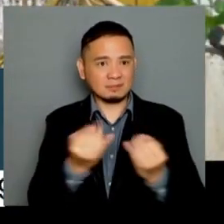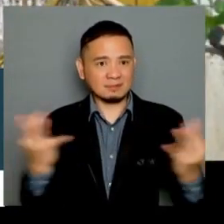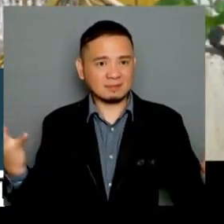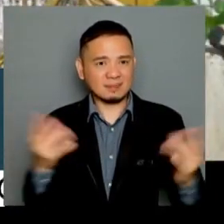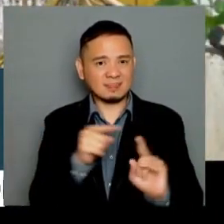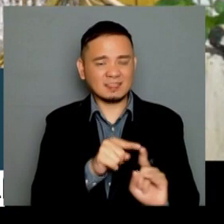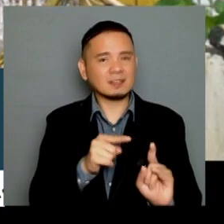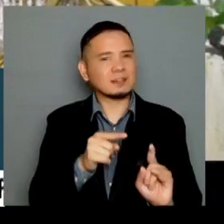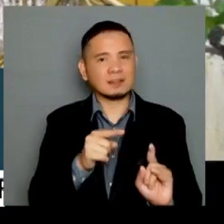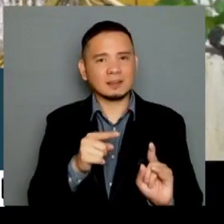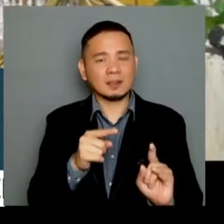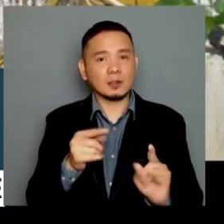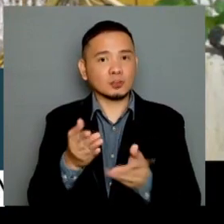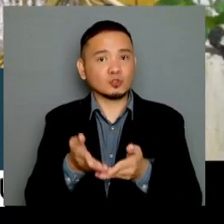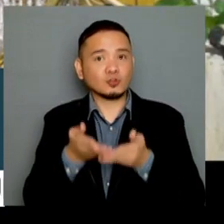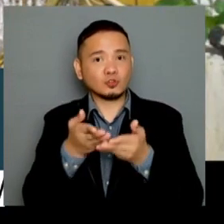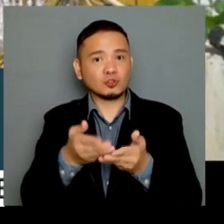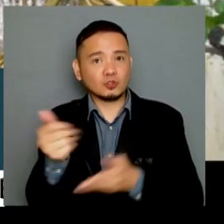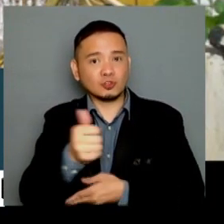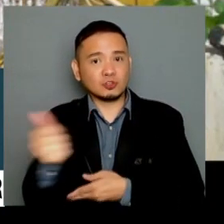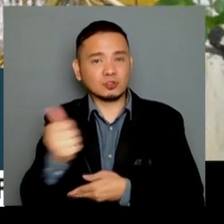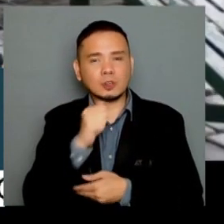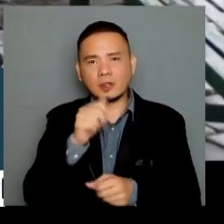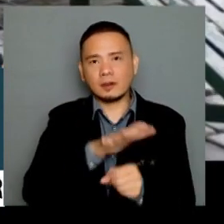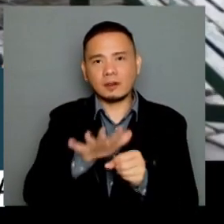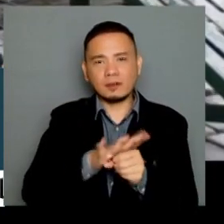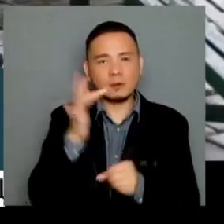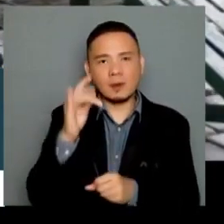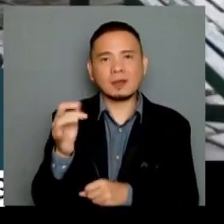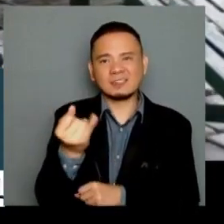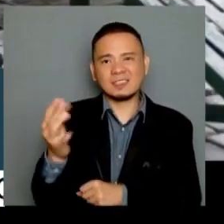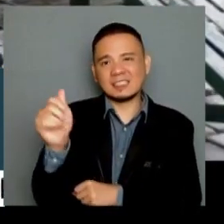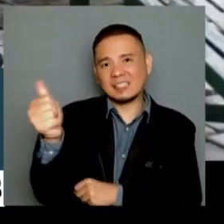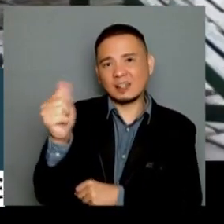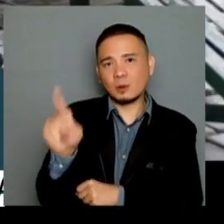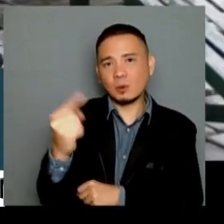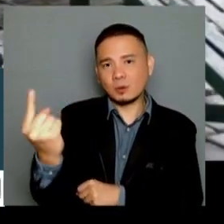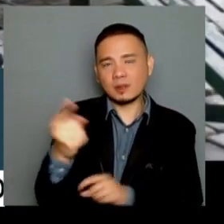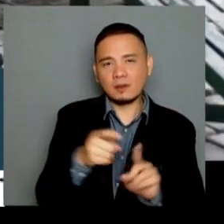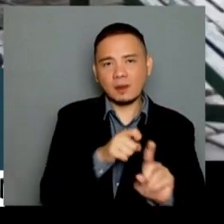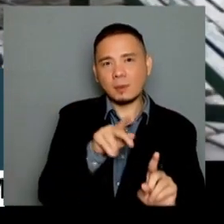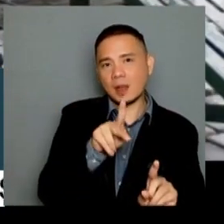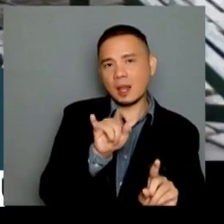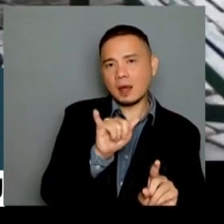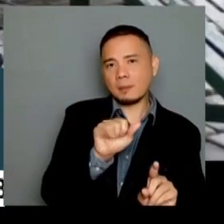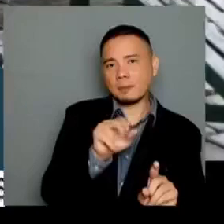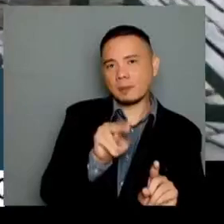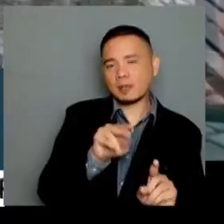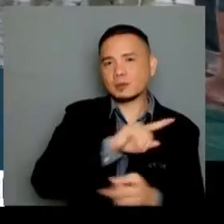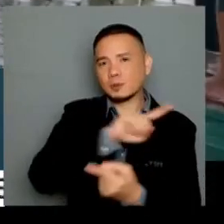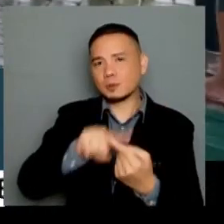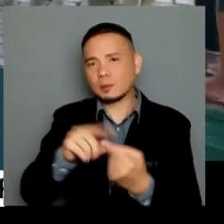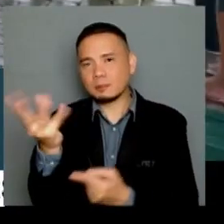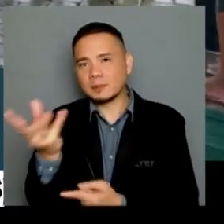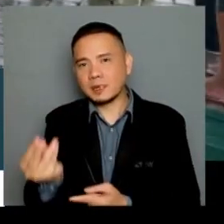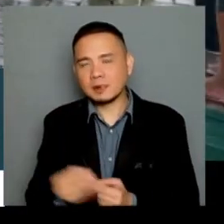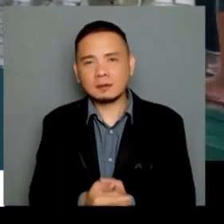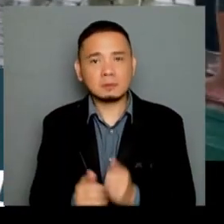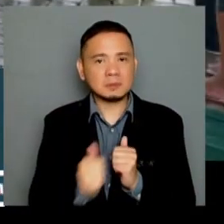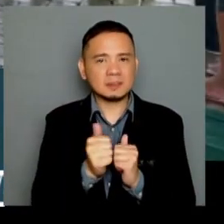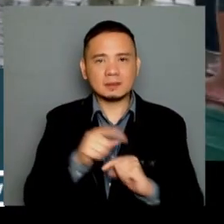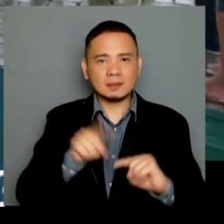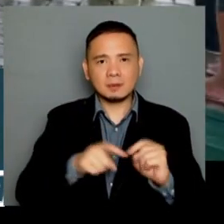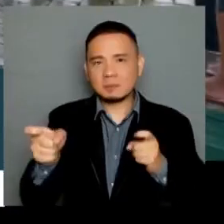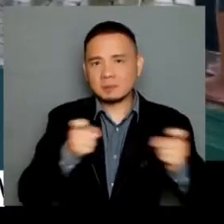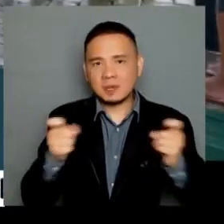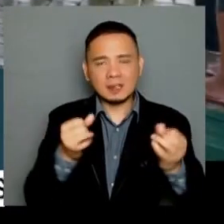only 10 ships that travel back and forth between Calapan and Batangas. So during peak season, they cannot handle the number of passengers.